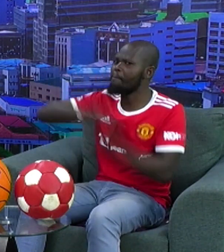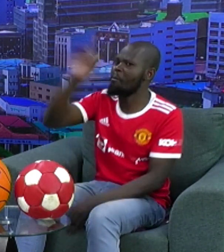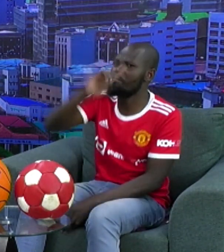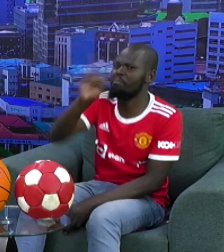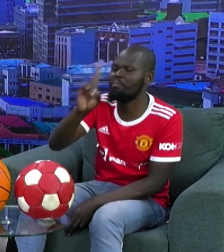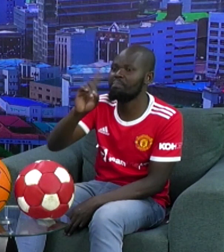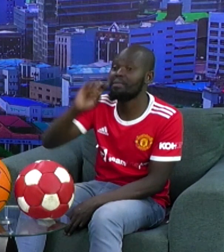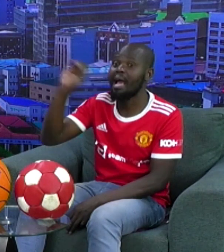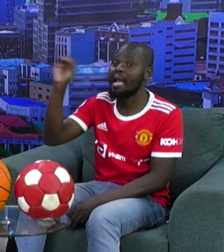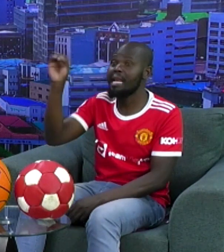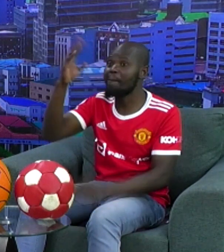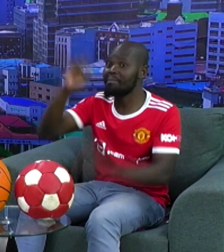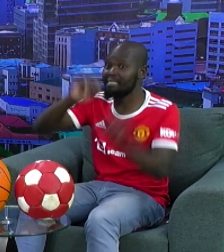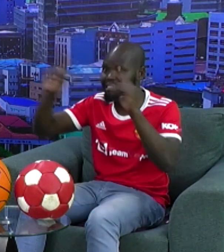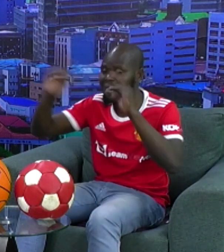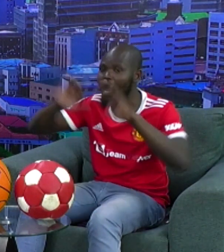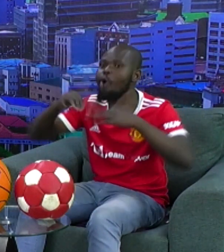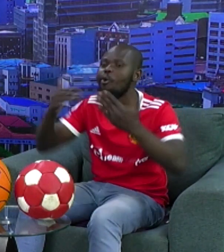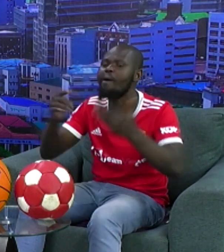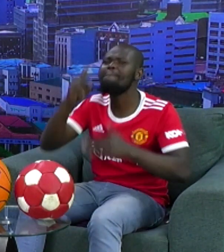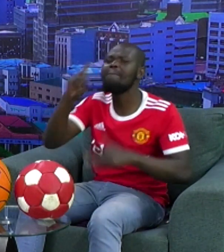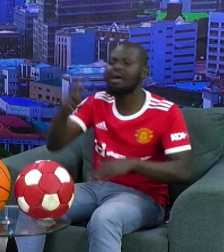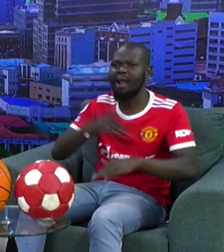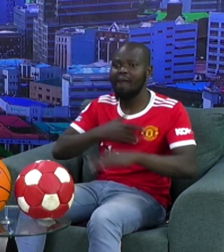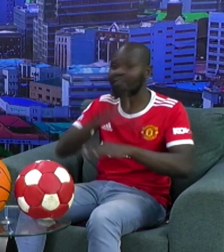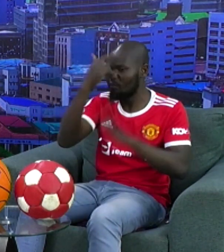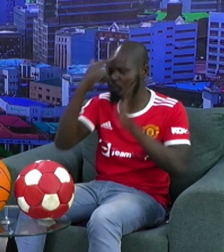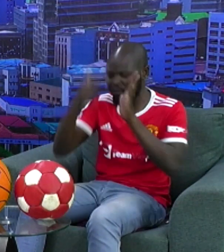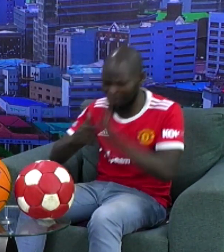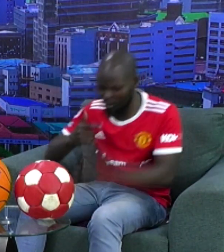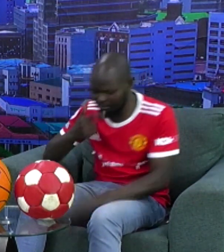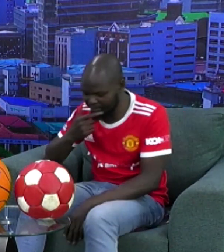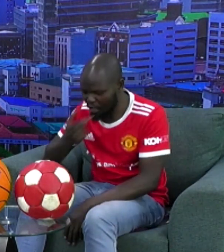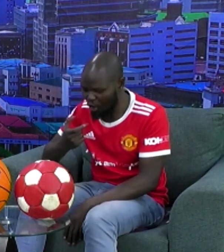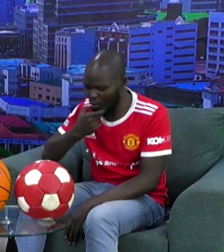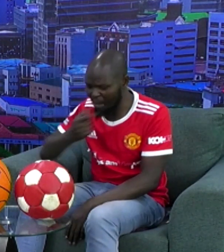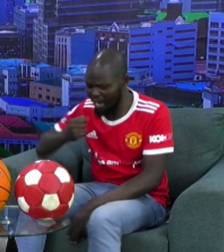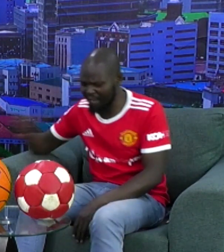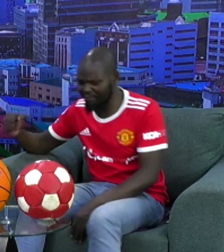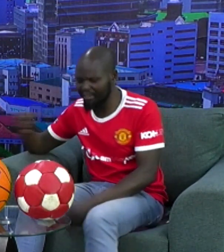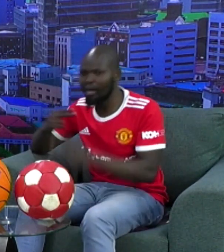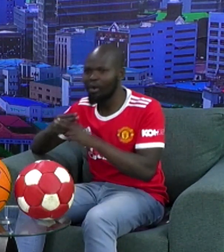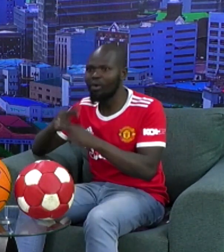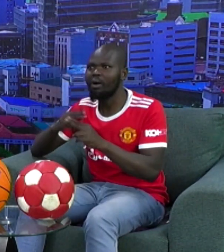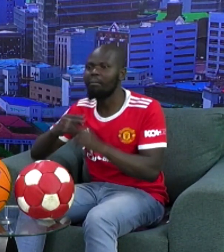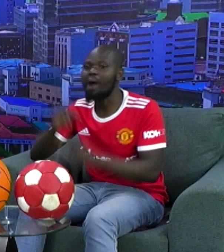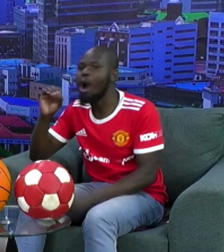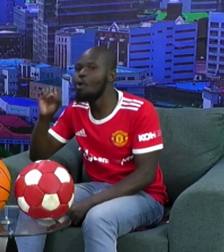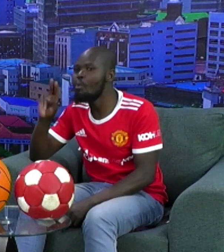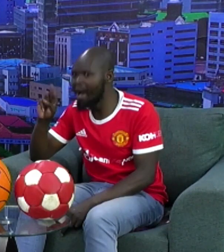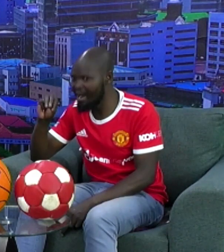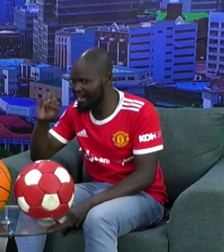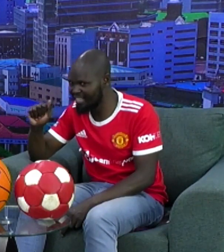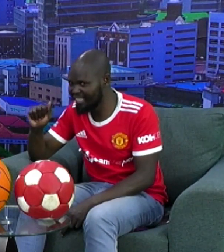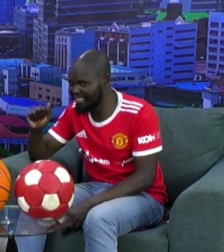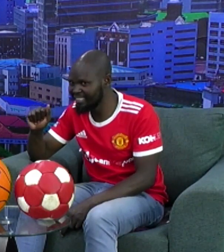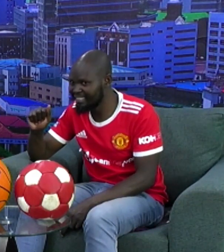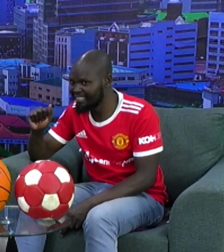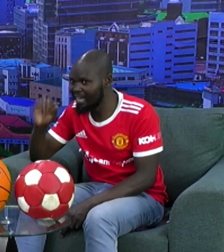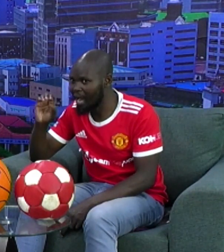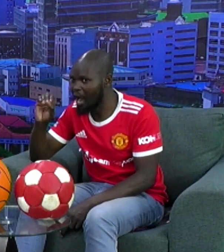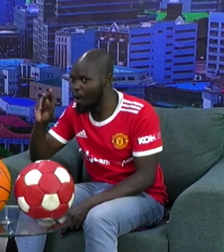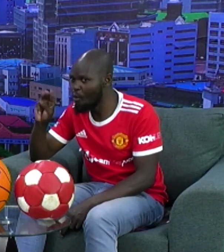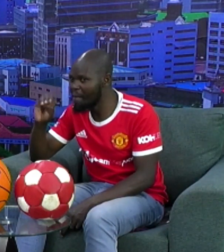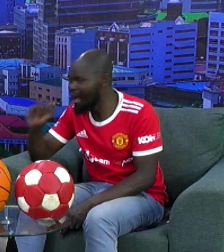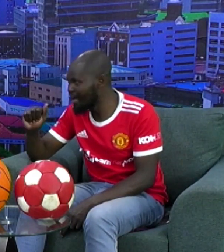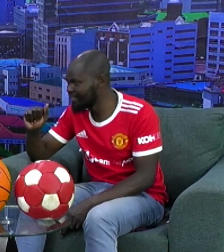specifically they didn't select a lot of people on their transfer market. Harambee Stars